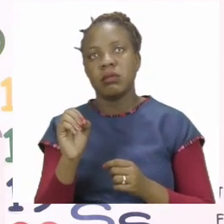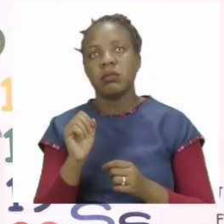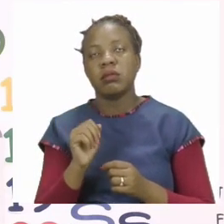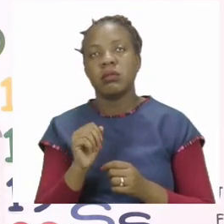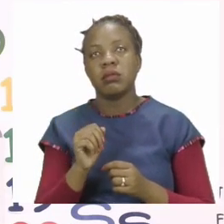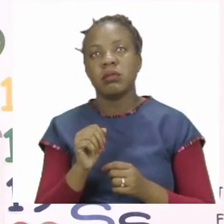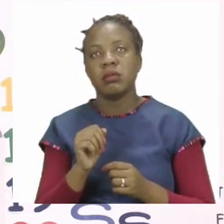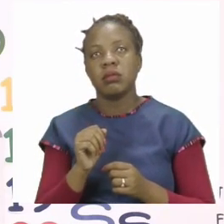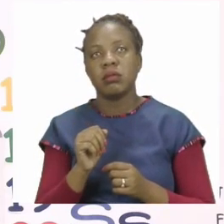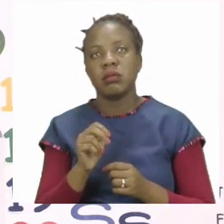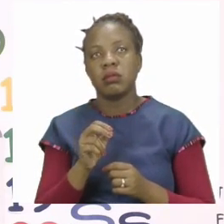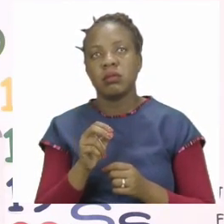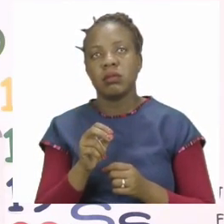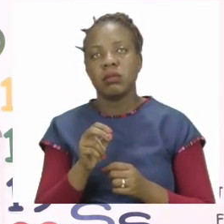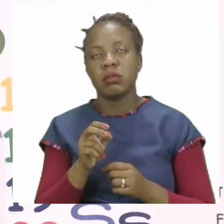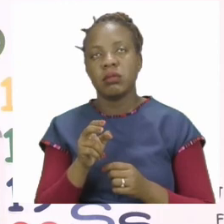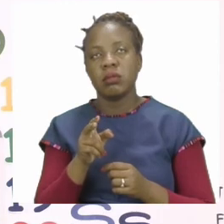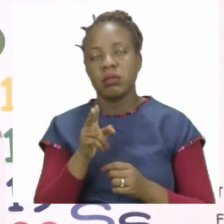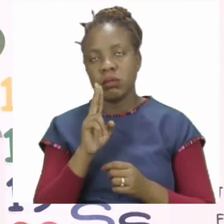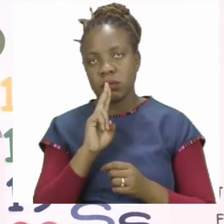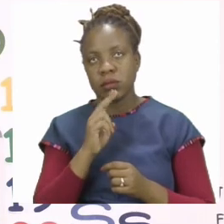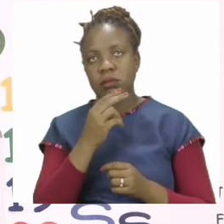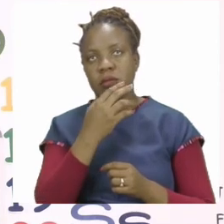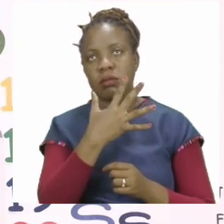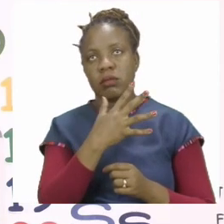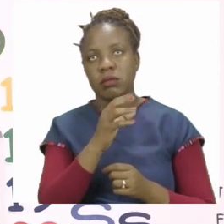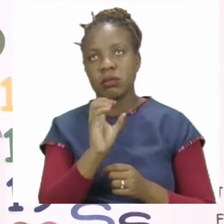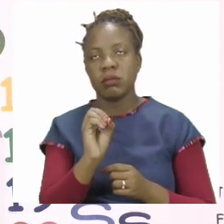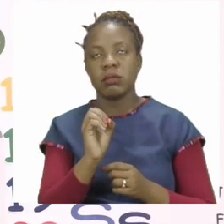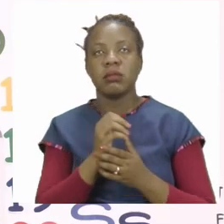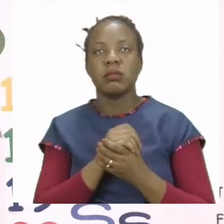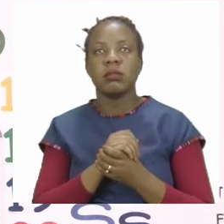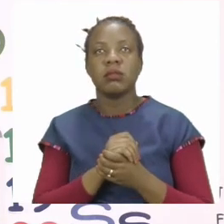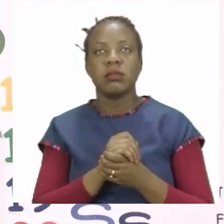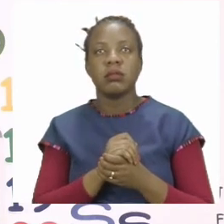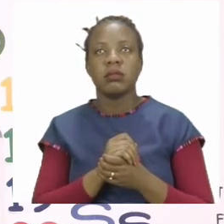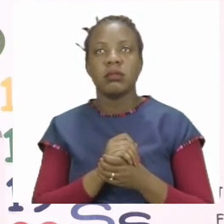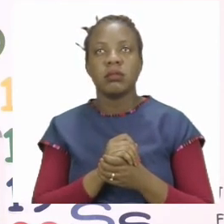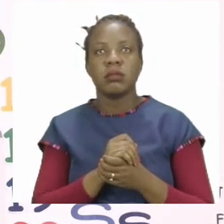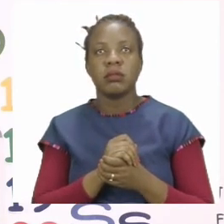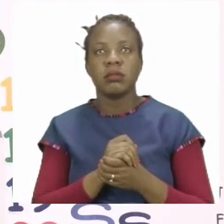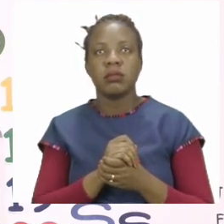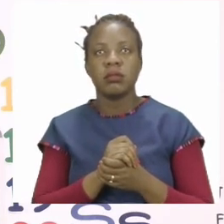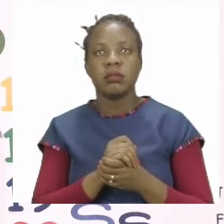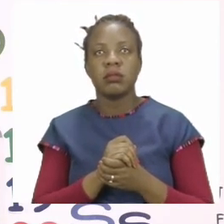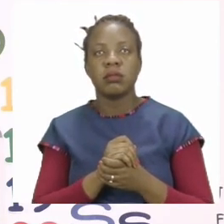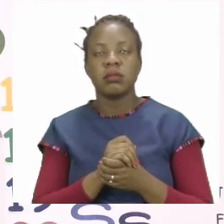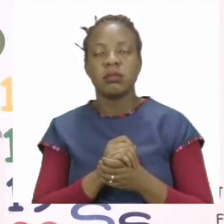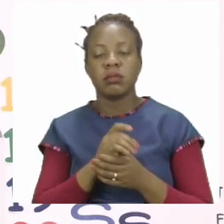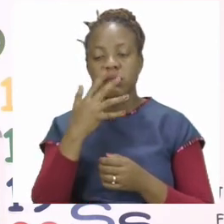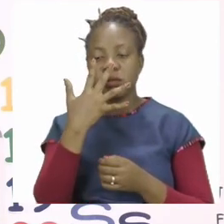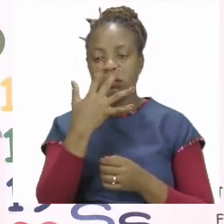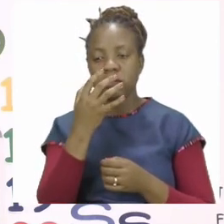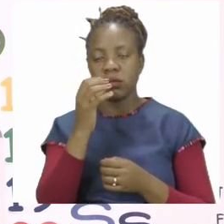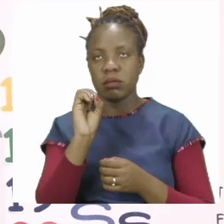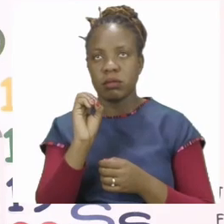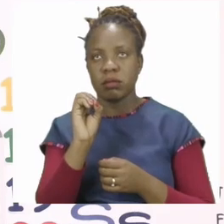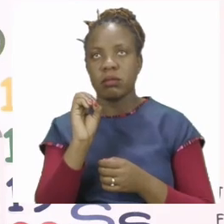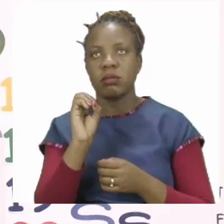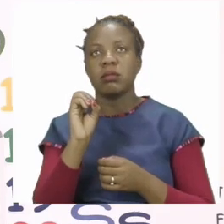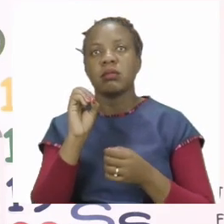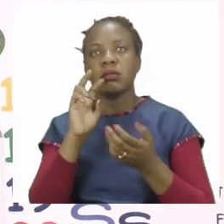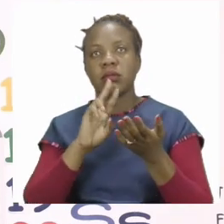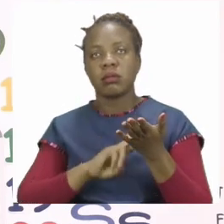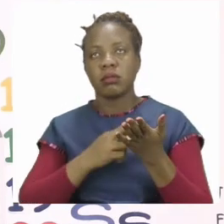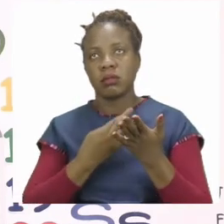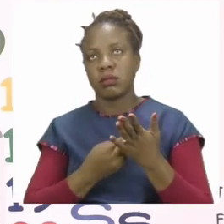will give us 50. So this 50 represent our tens.